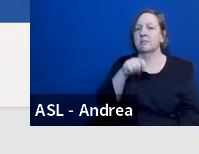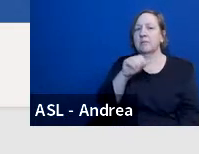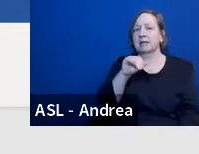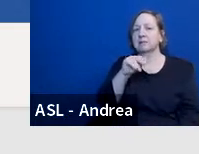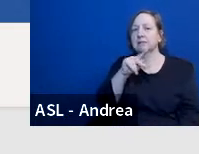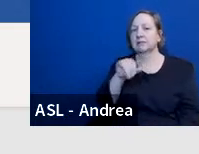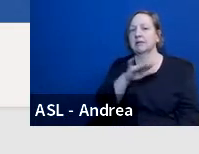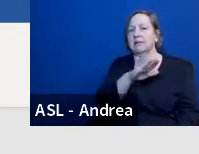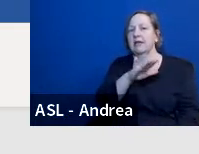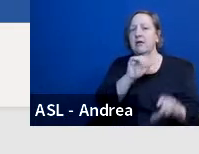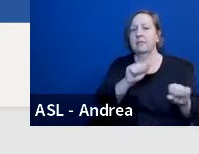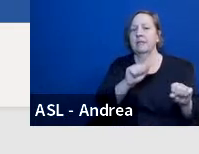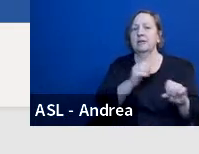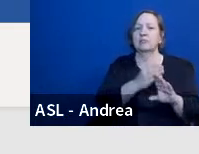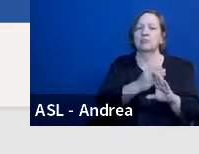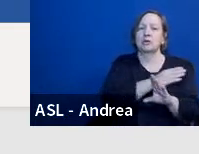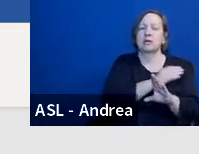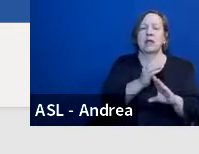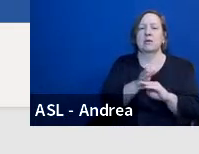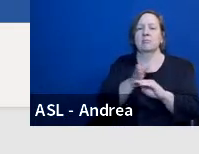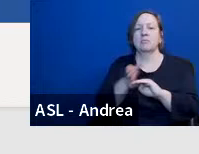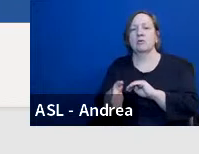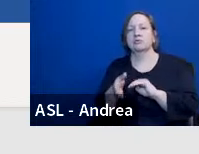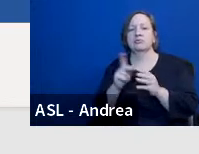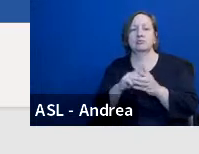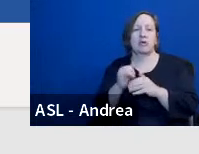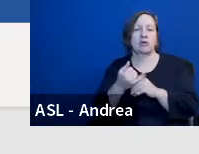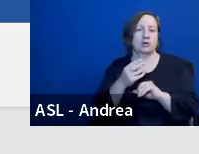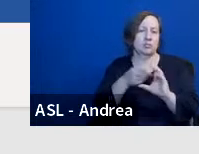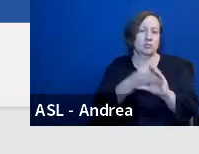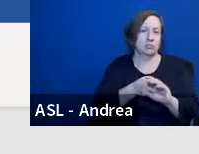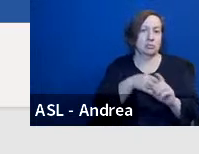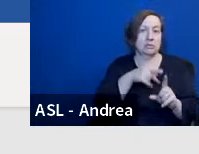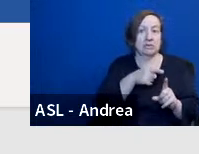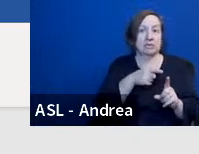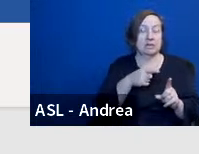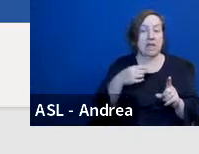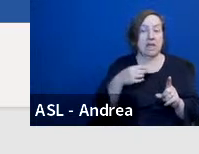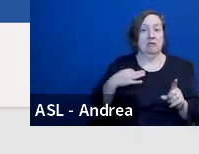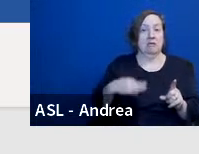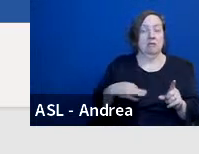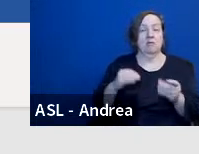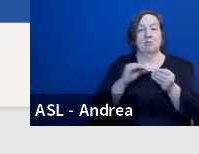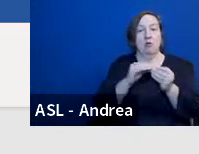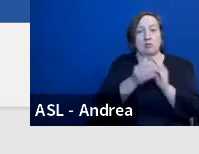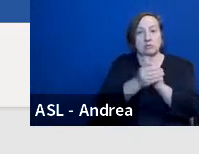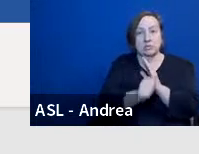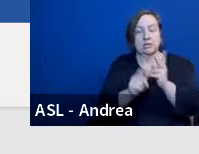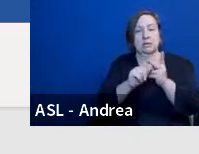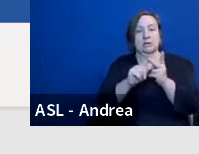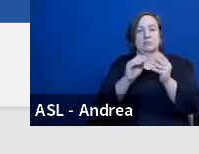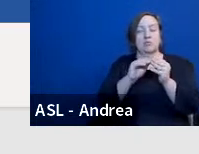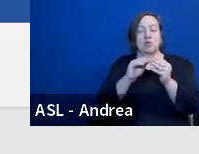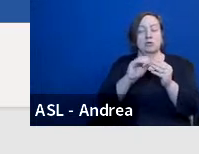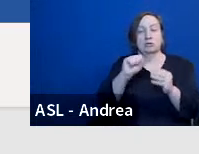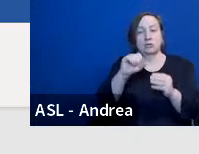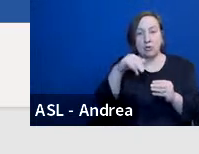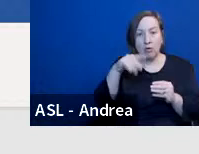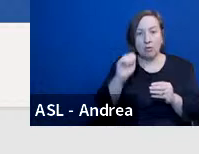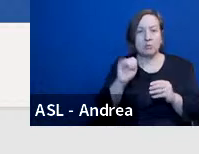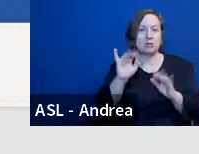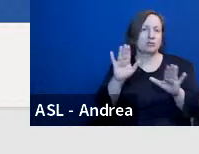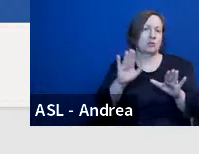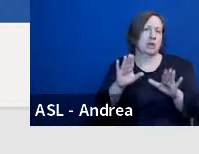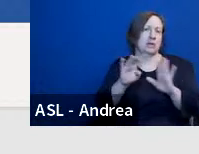their ability, sort of pre and post project participation. Did they gain capacity or scope? But I think this is a great example of something that